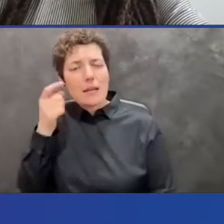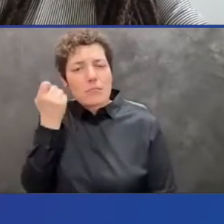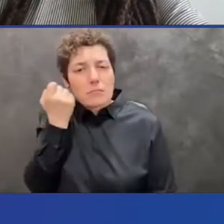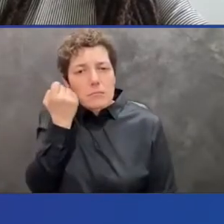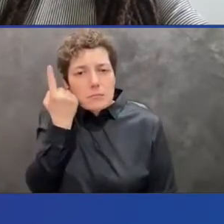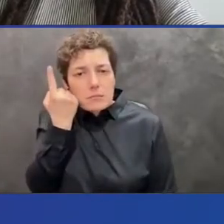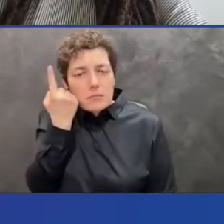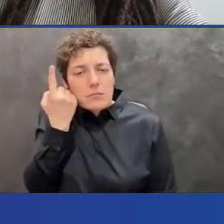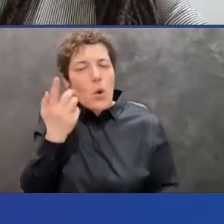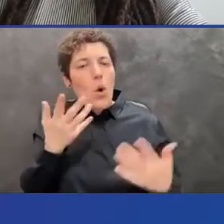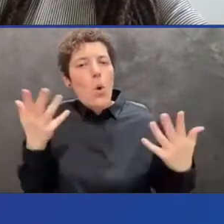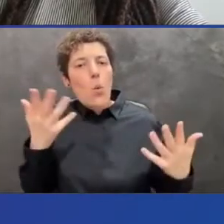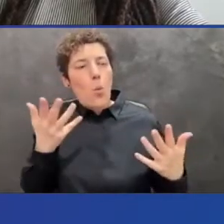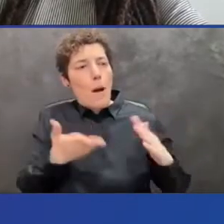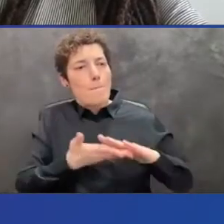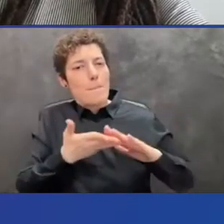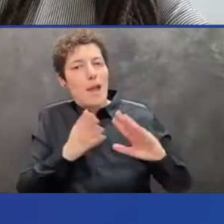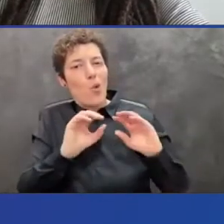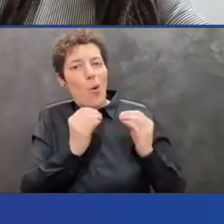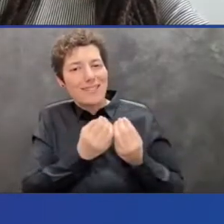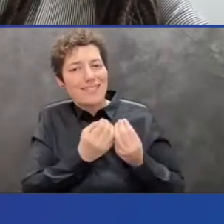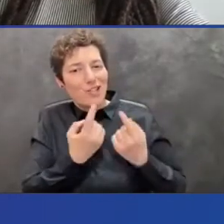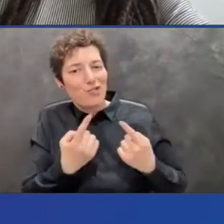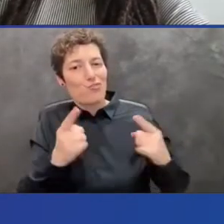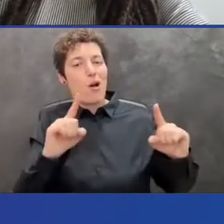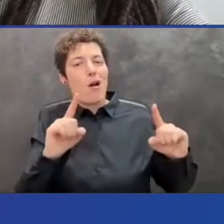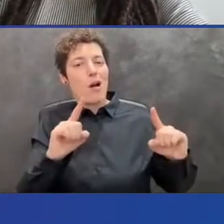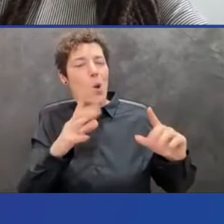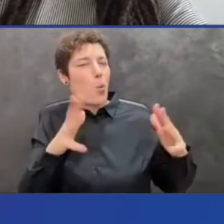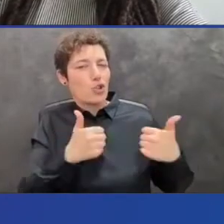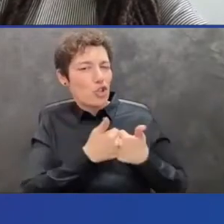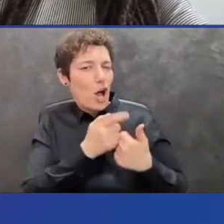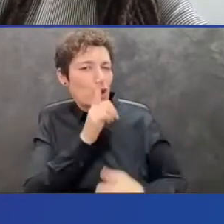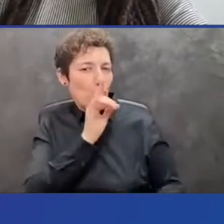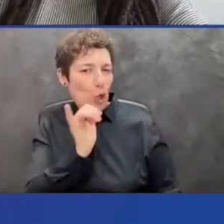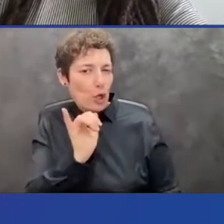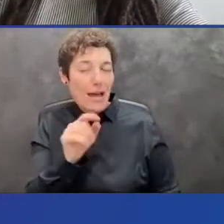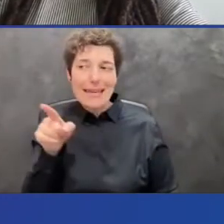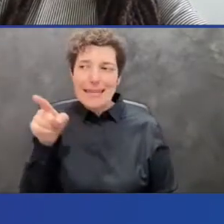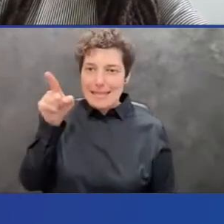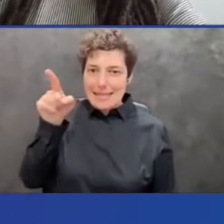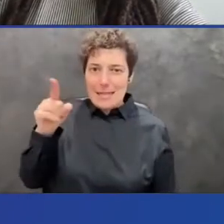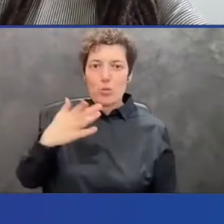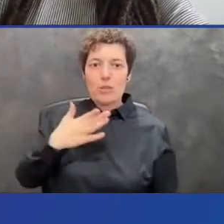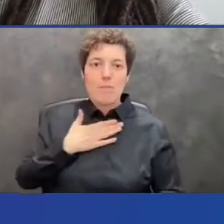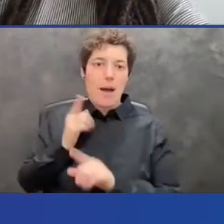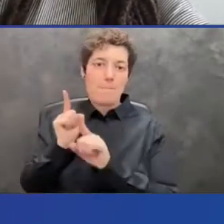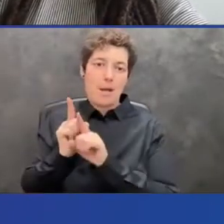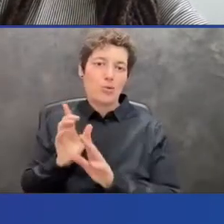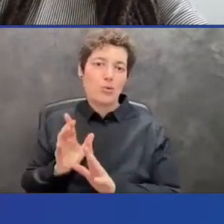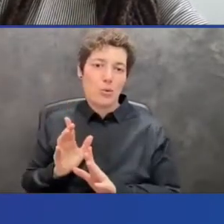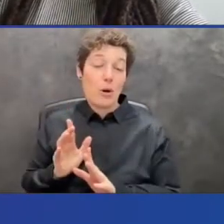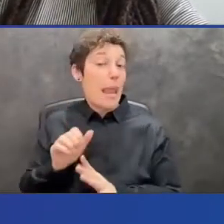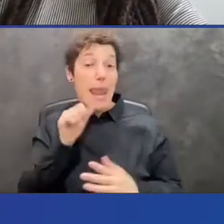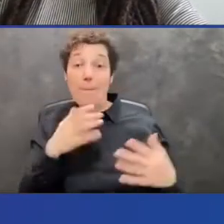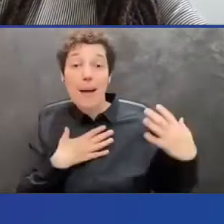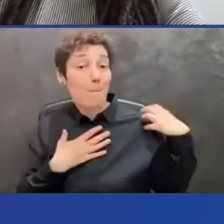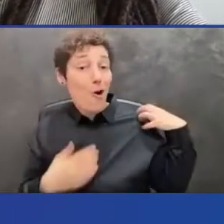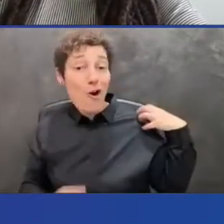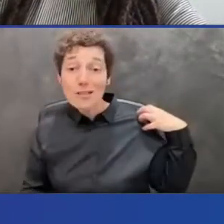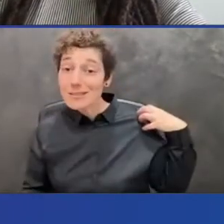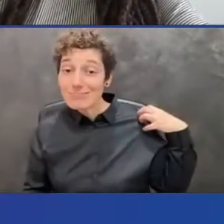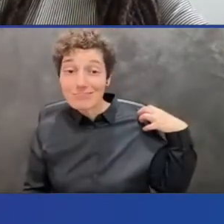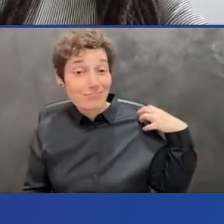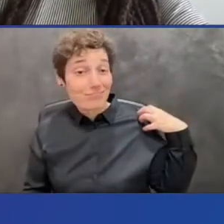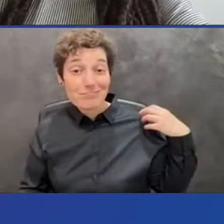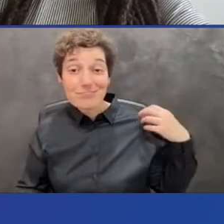that organization tick. And he was my mentor at AOL. It wasn't my boss. It wasn't anybody who would